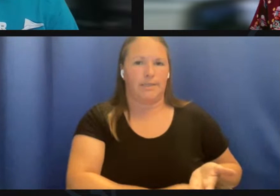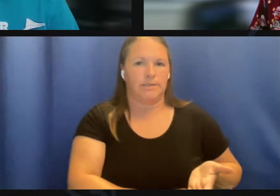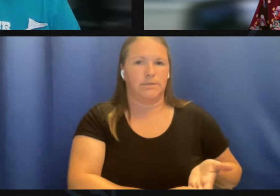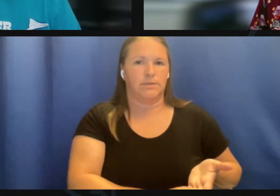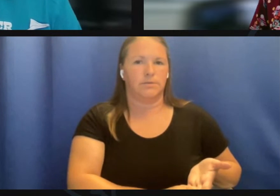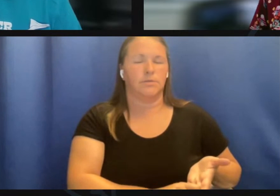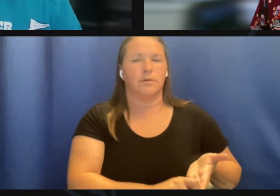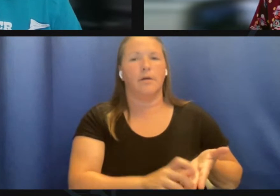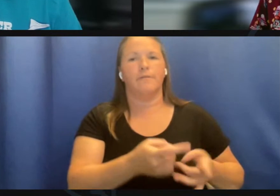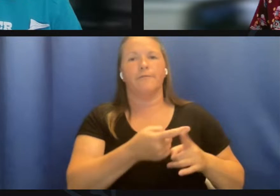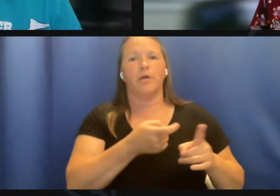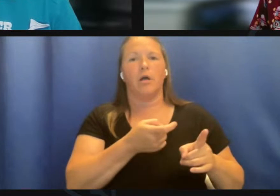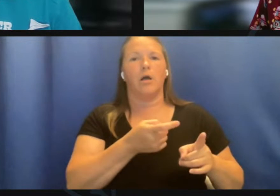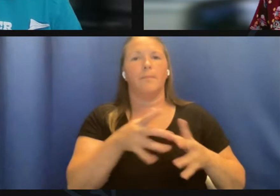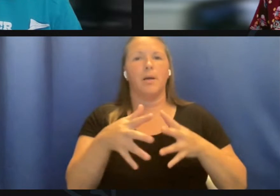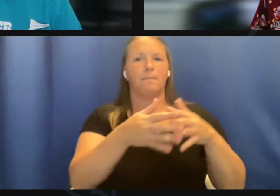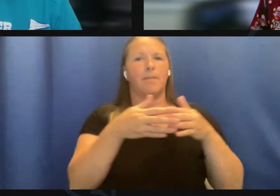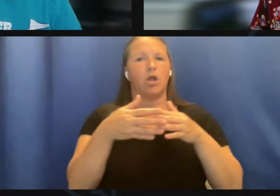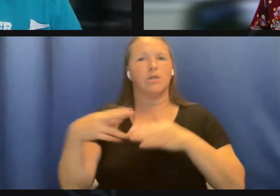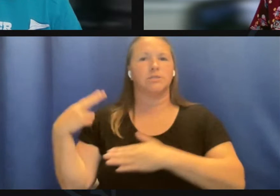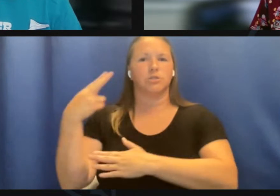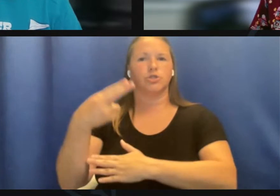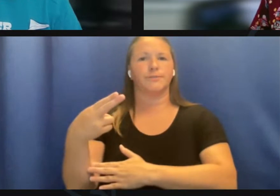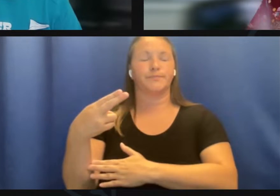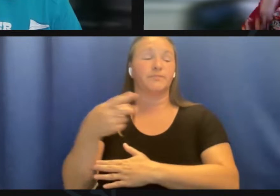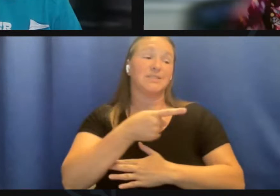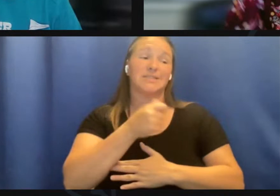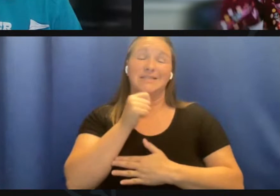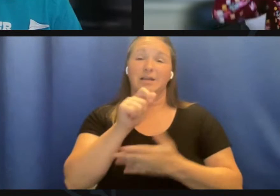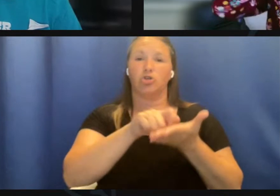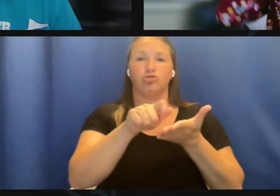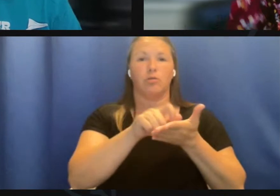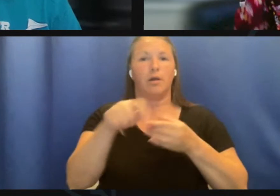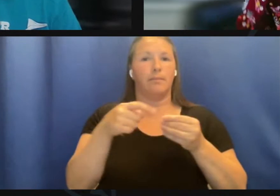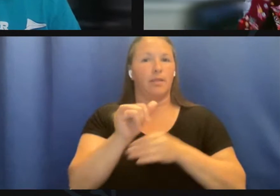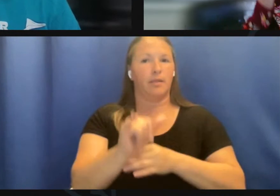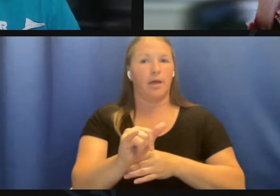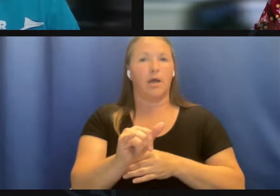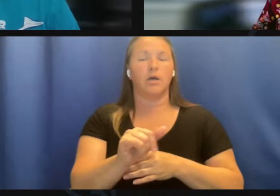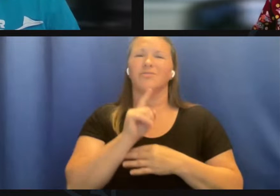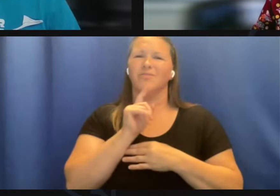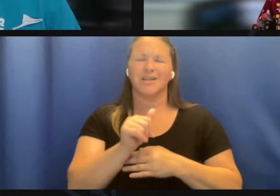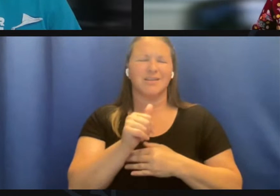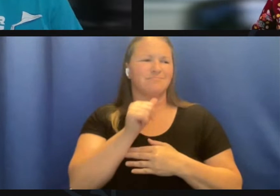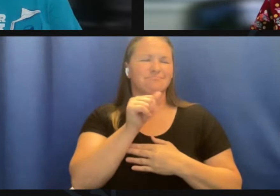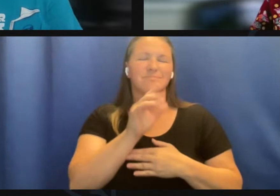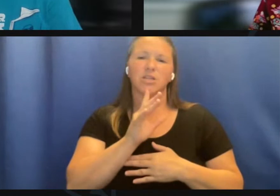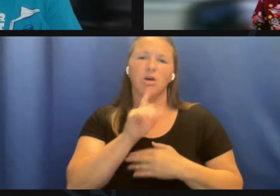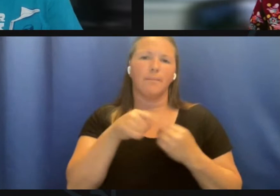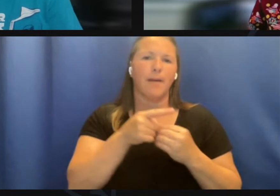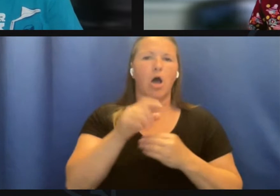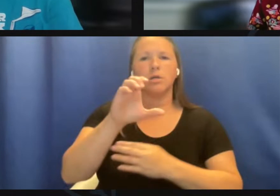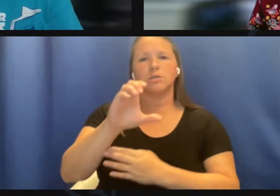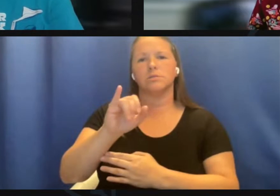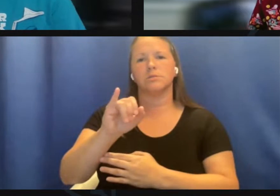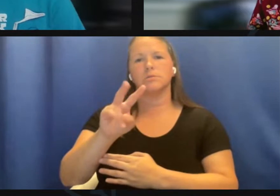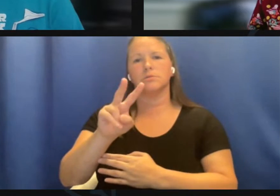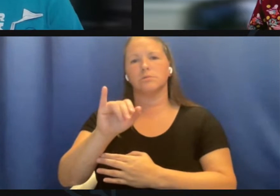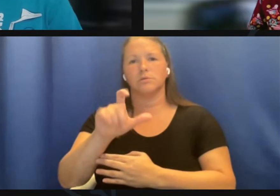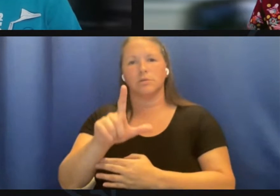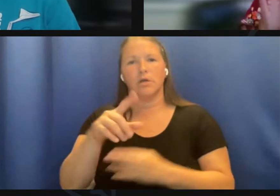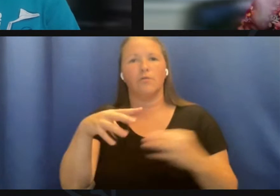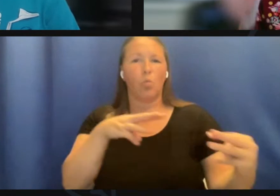from American history. She doesn't write about it. She really doesn't talk about the Civil War.